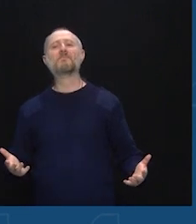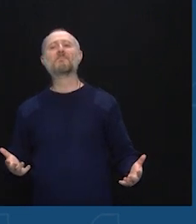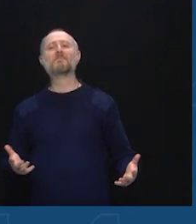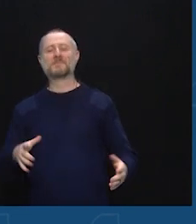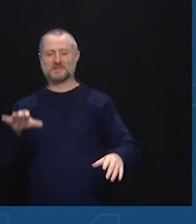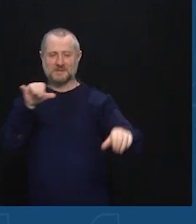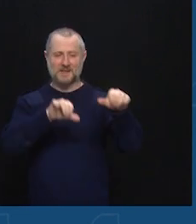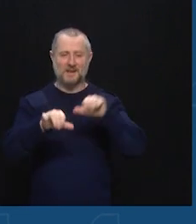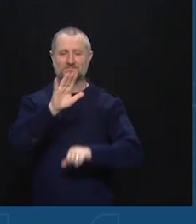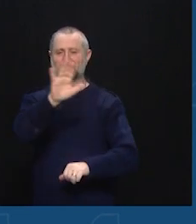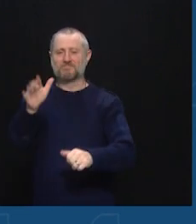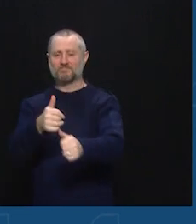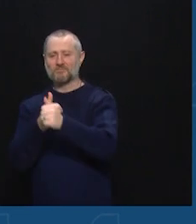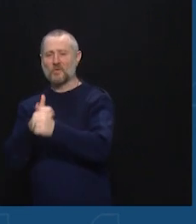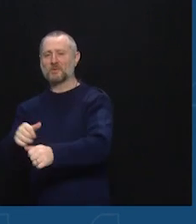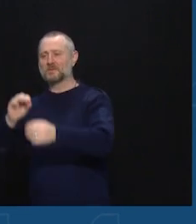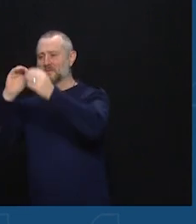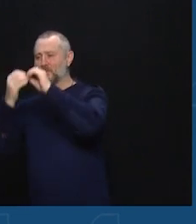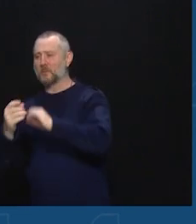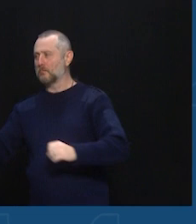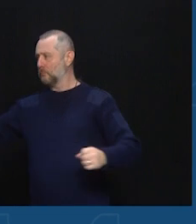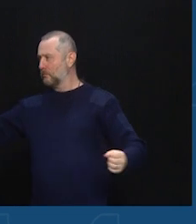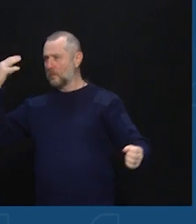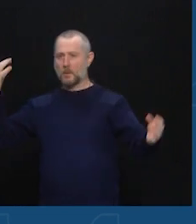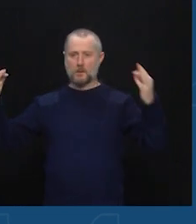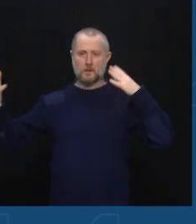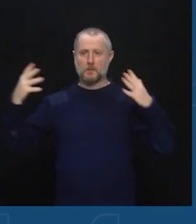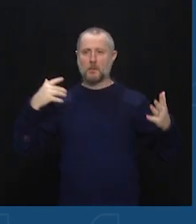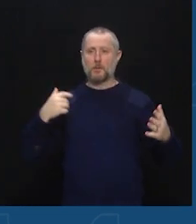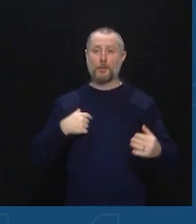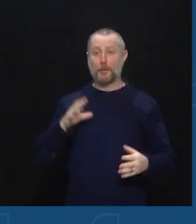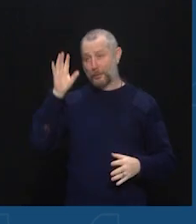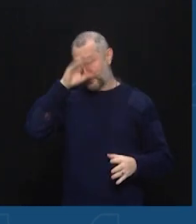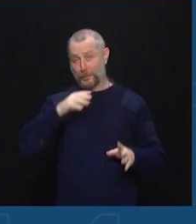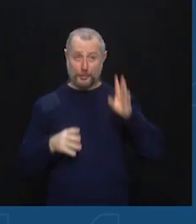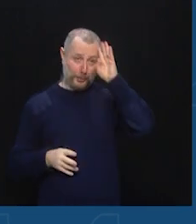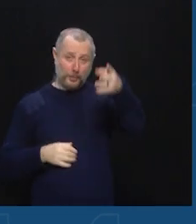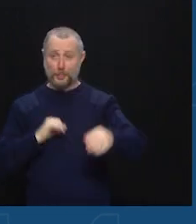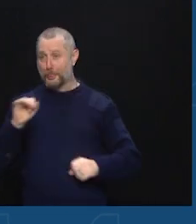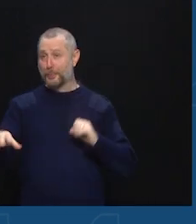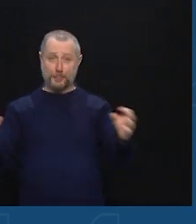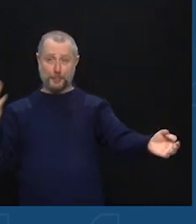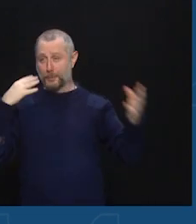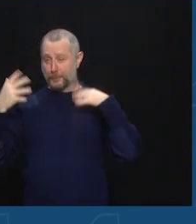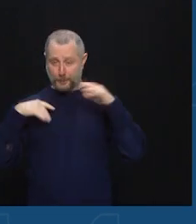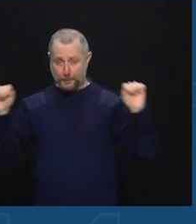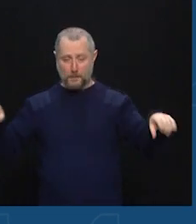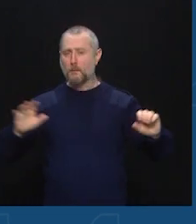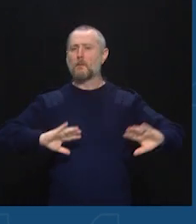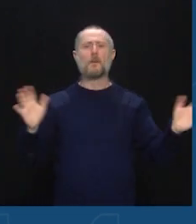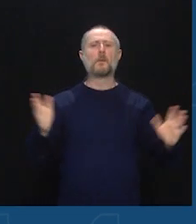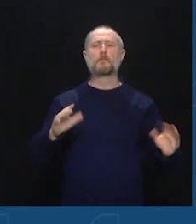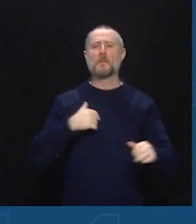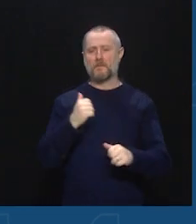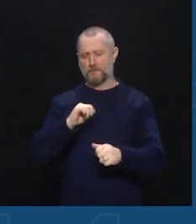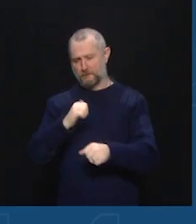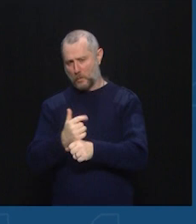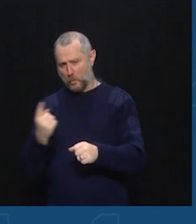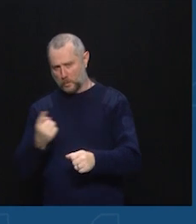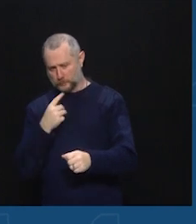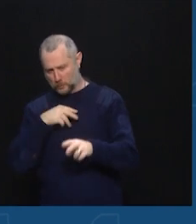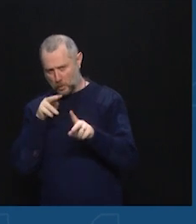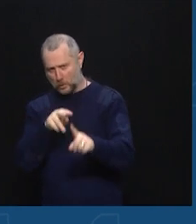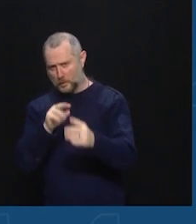pressure, not by whims, not by just waking up one day and saying it's time. It is all based on data. So that process